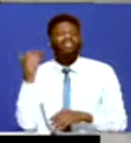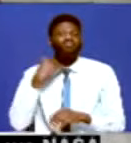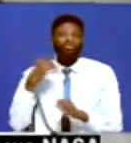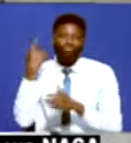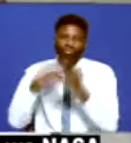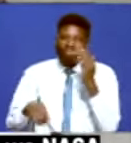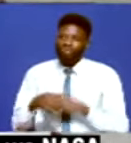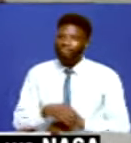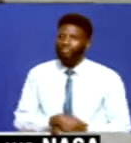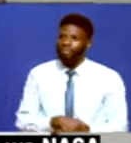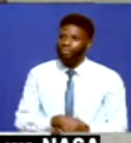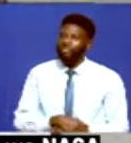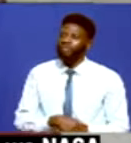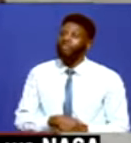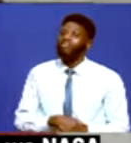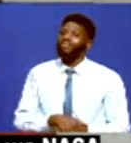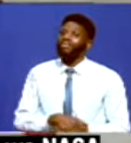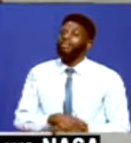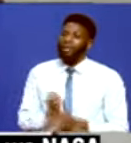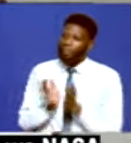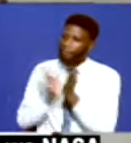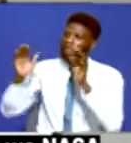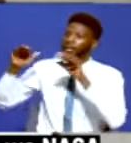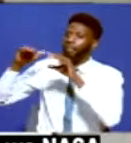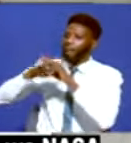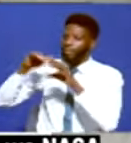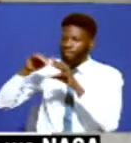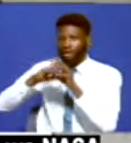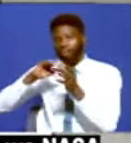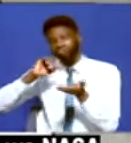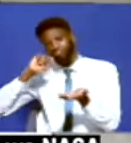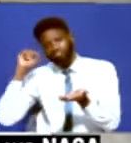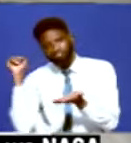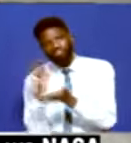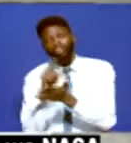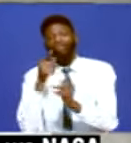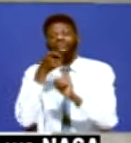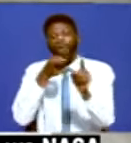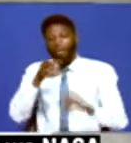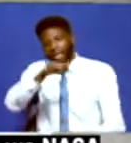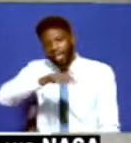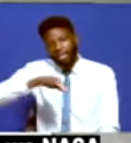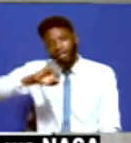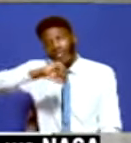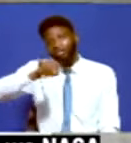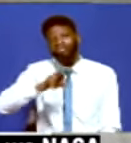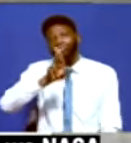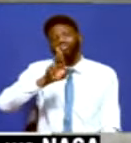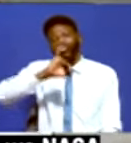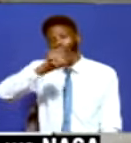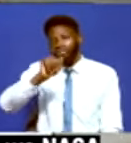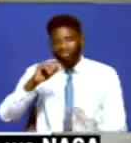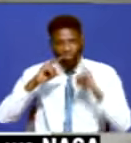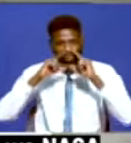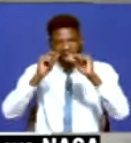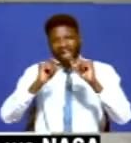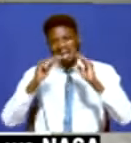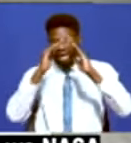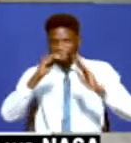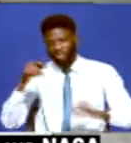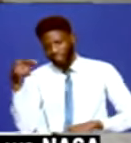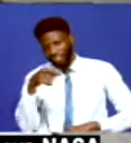of public, Good Samaritans, from within Juja, that there was a house. They were suspecting